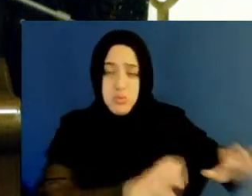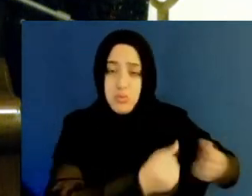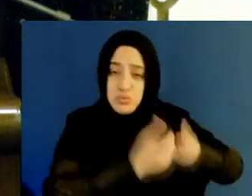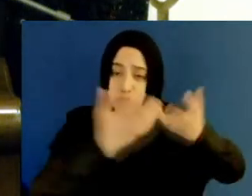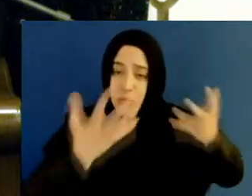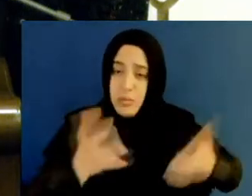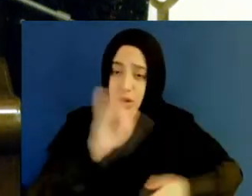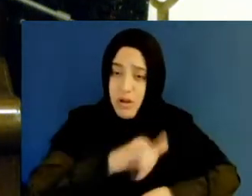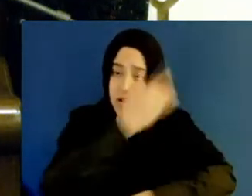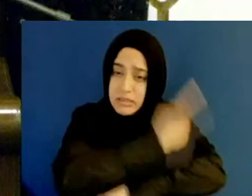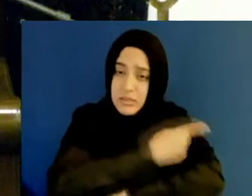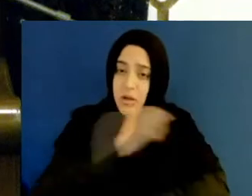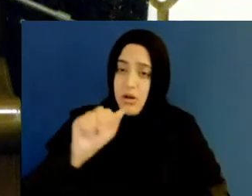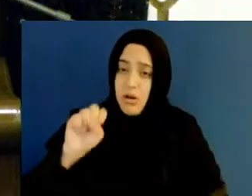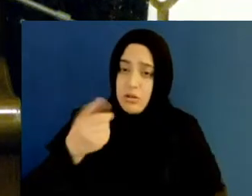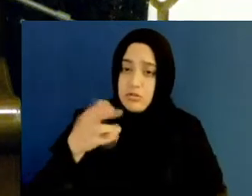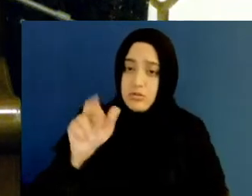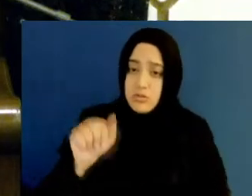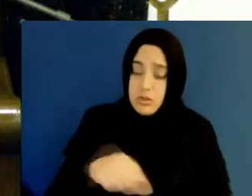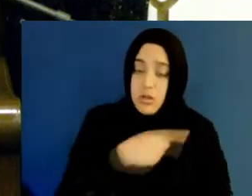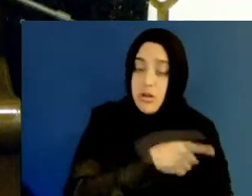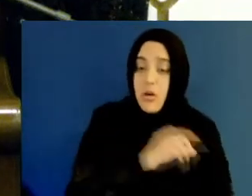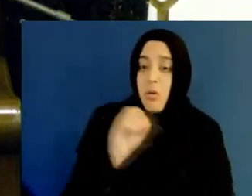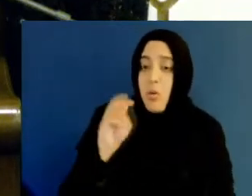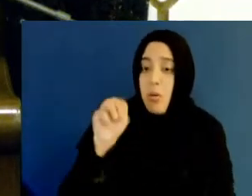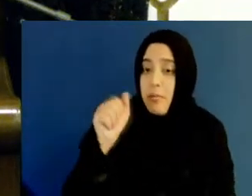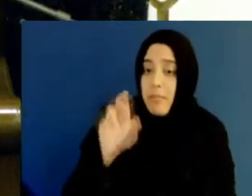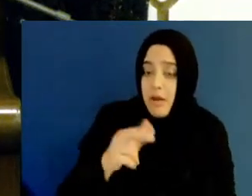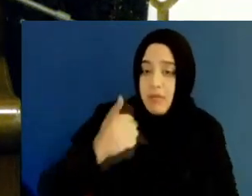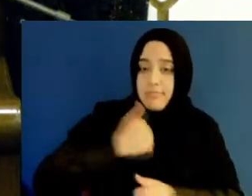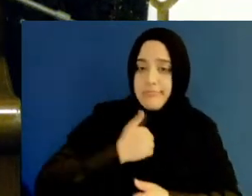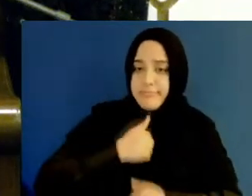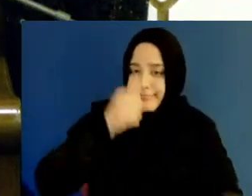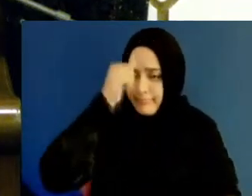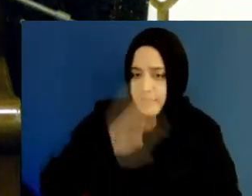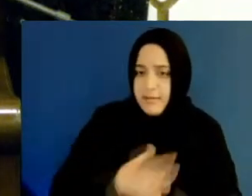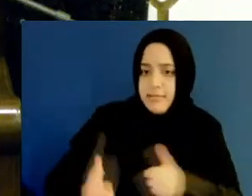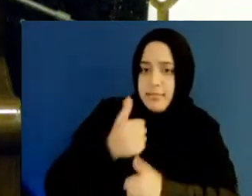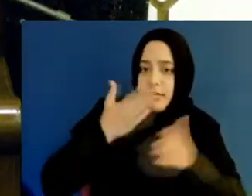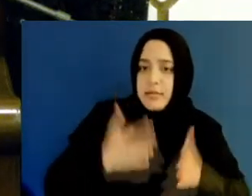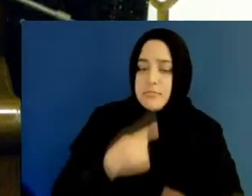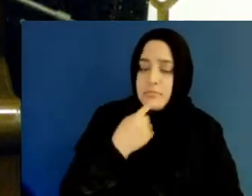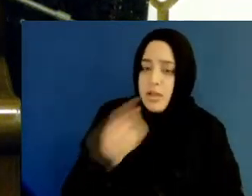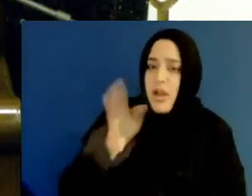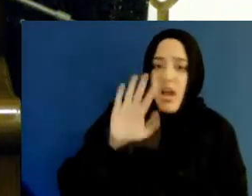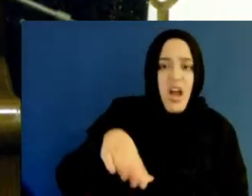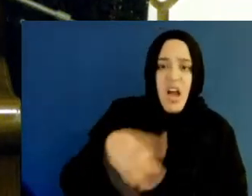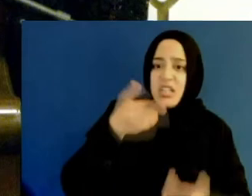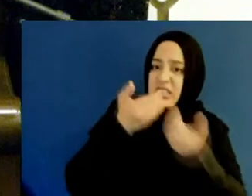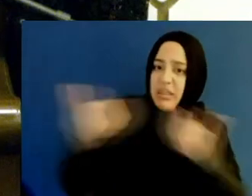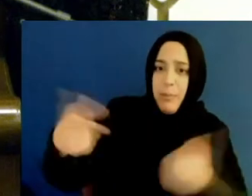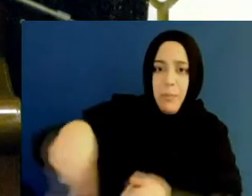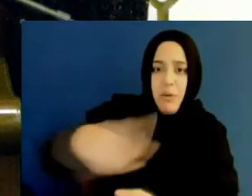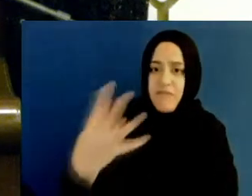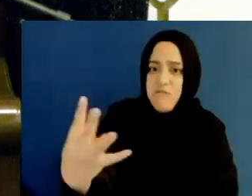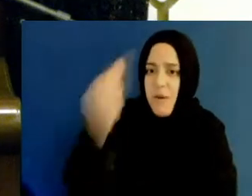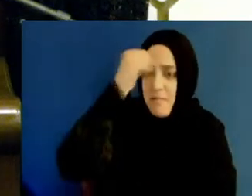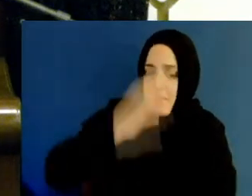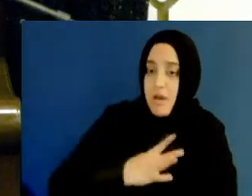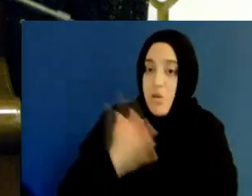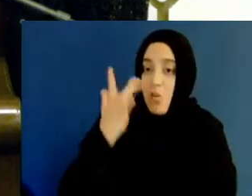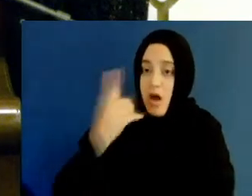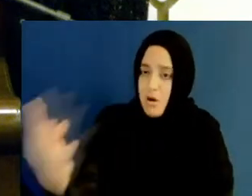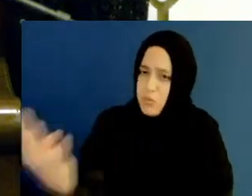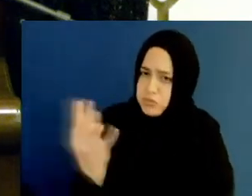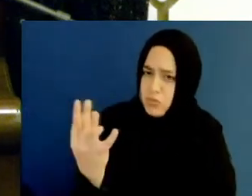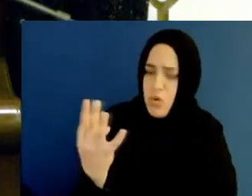Sa'ad called out and said, separate between the four men. Because as a formation marching forward with full discipline,